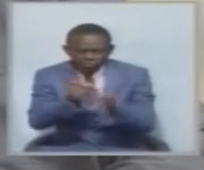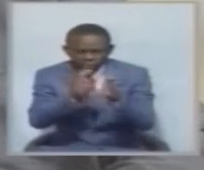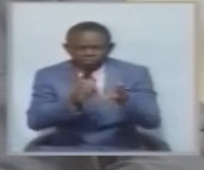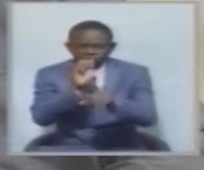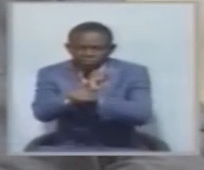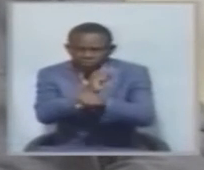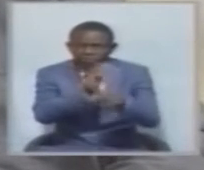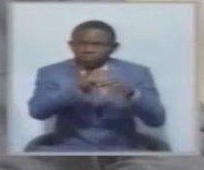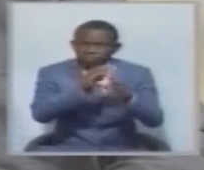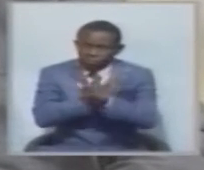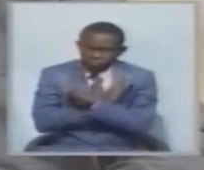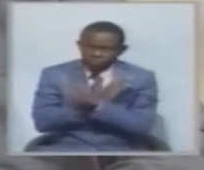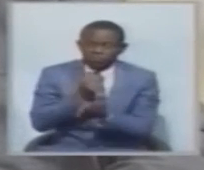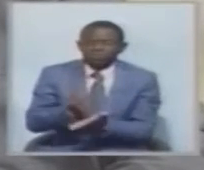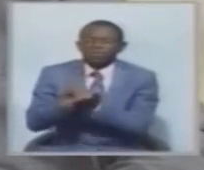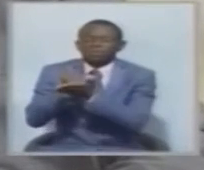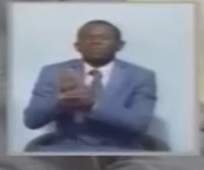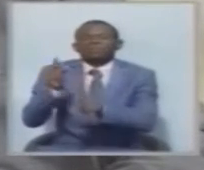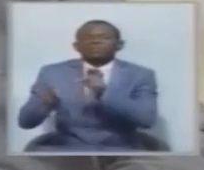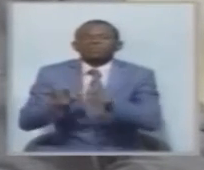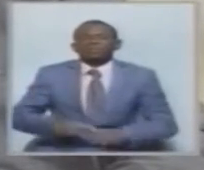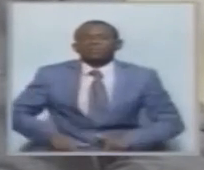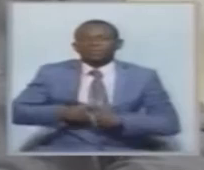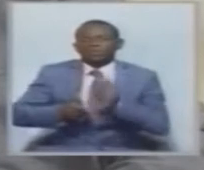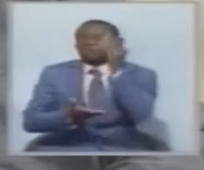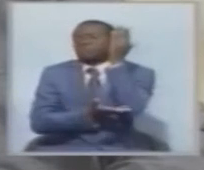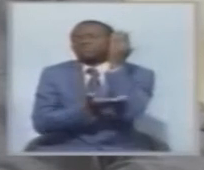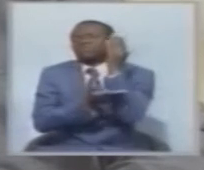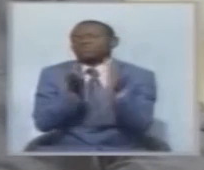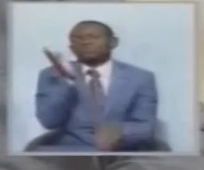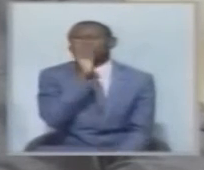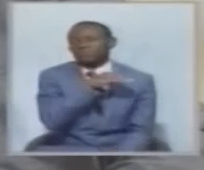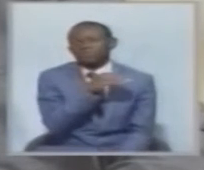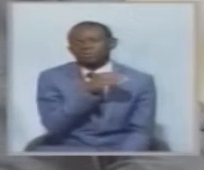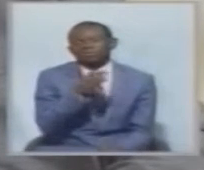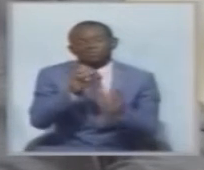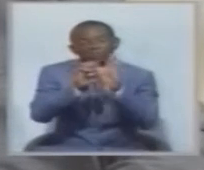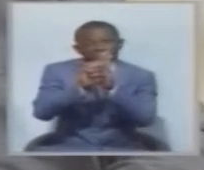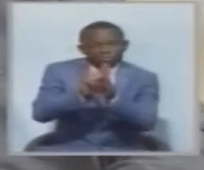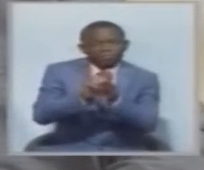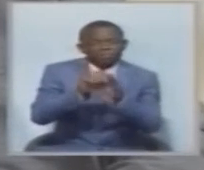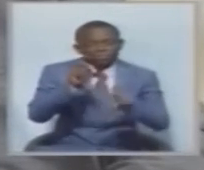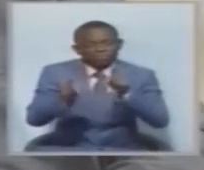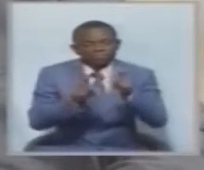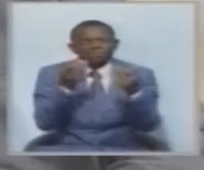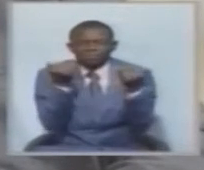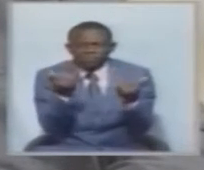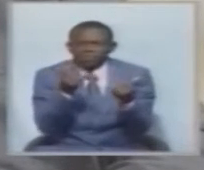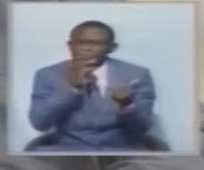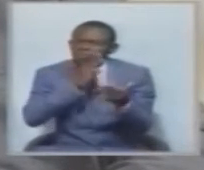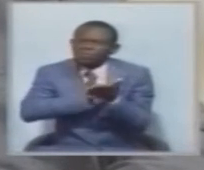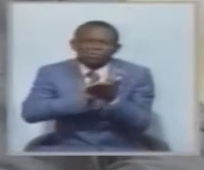to sanitation. That means now you have access to clean water and also